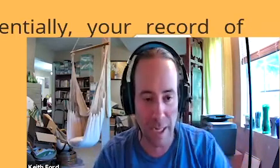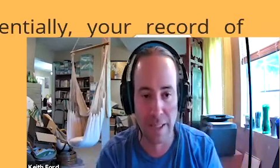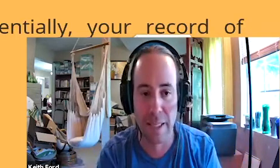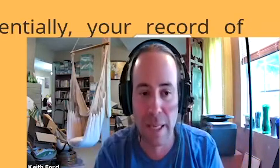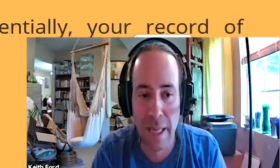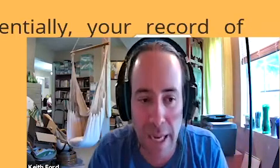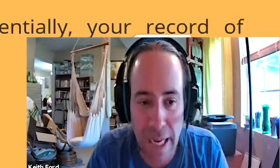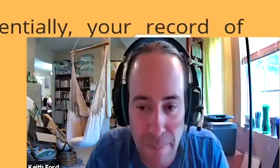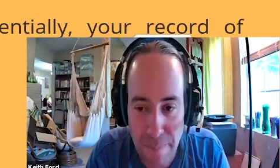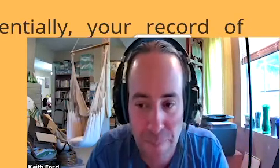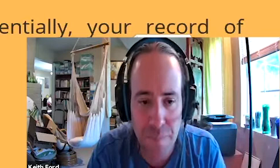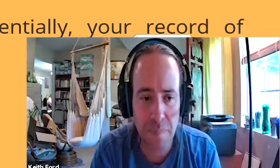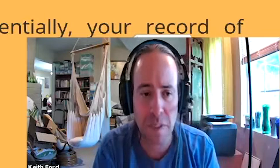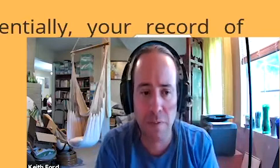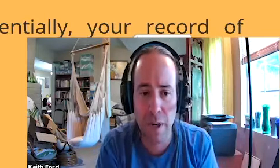part-time contract